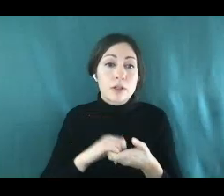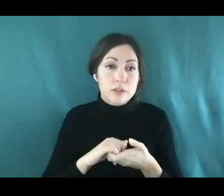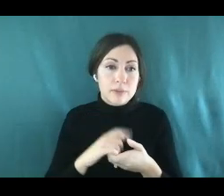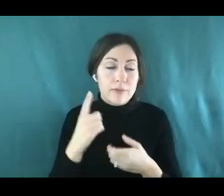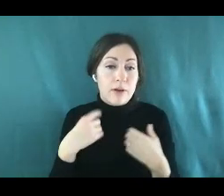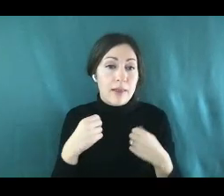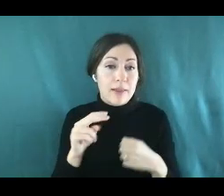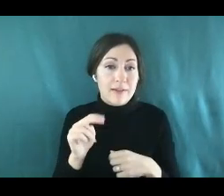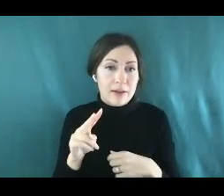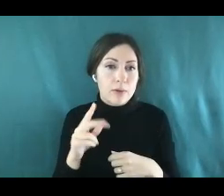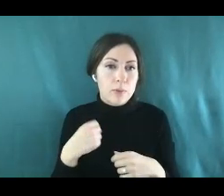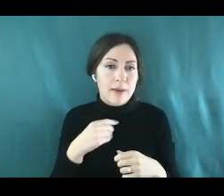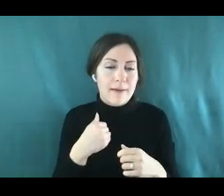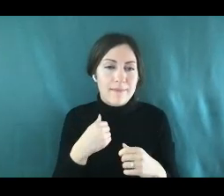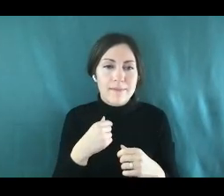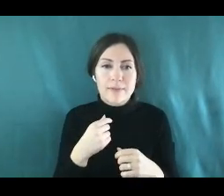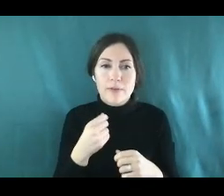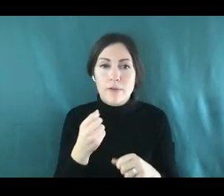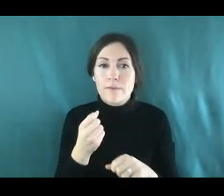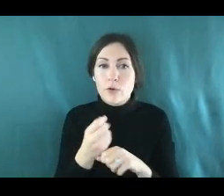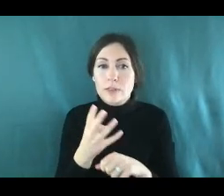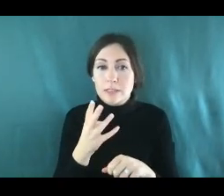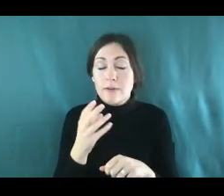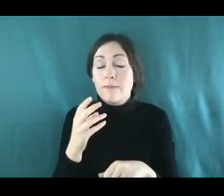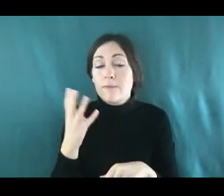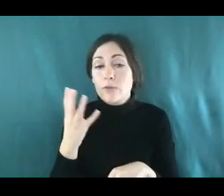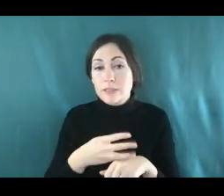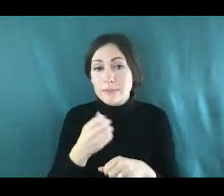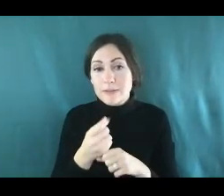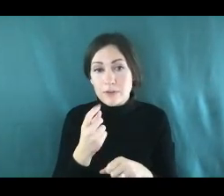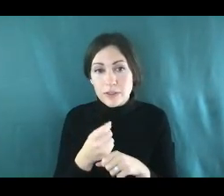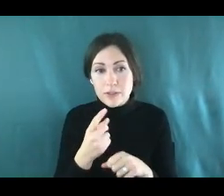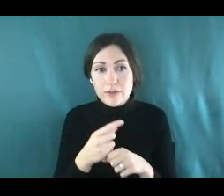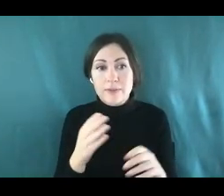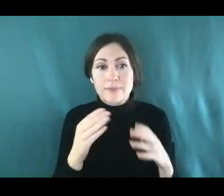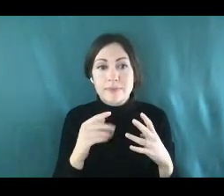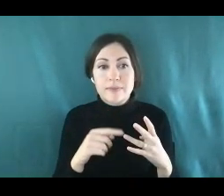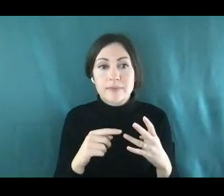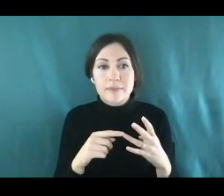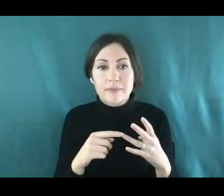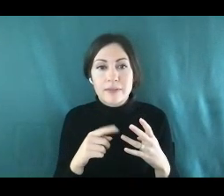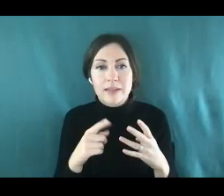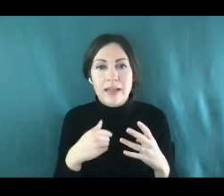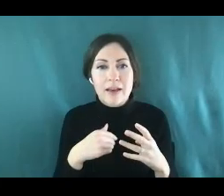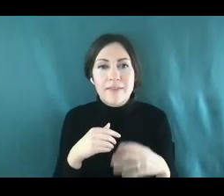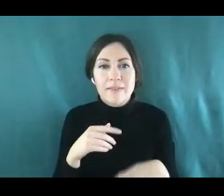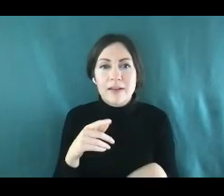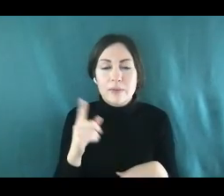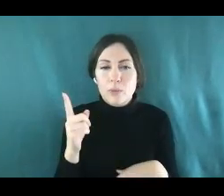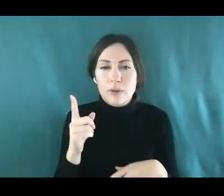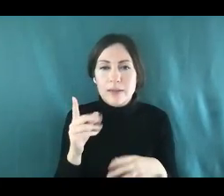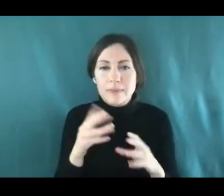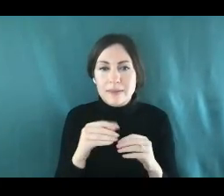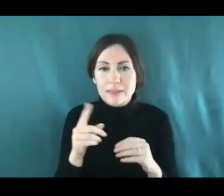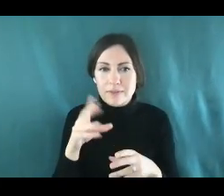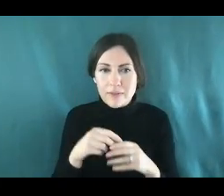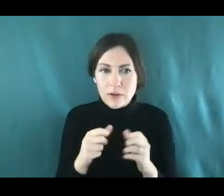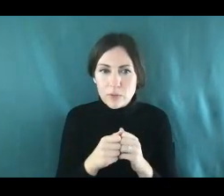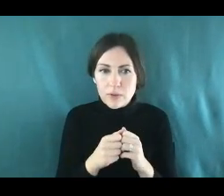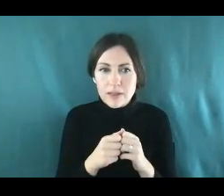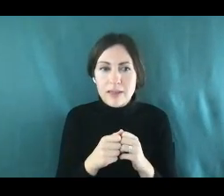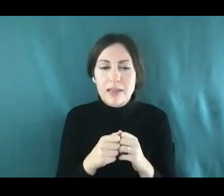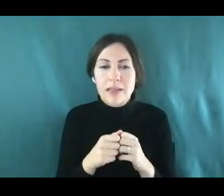meetings. The Eco Madres Summit, that was a one-time meeting that Carlos participated in. And